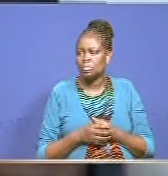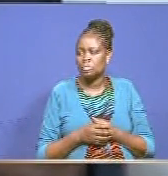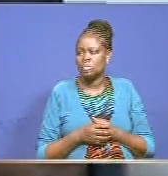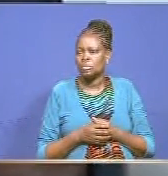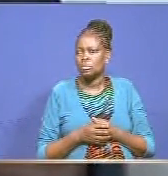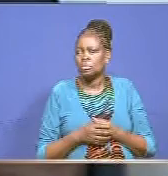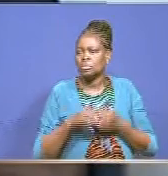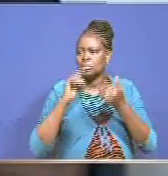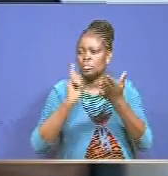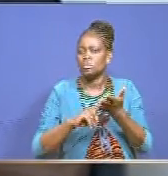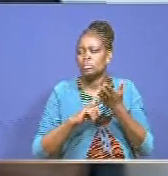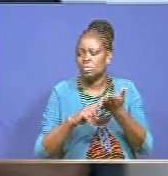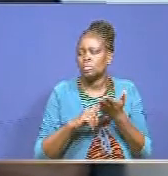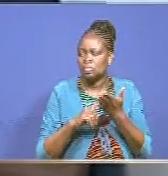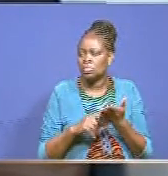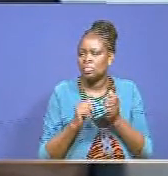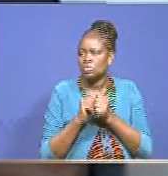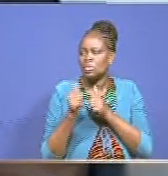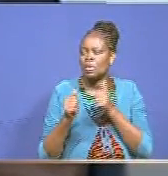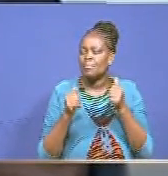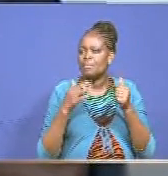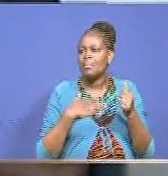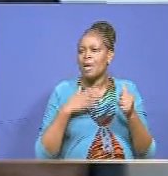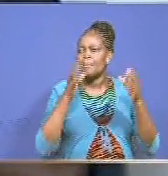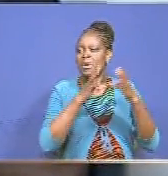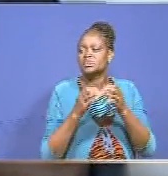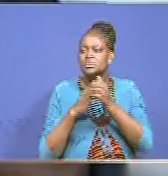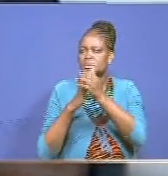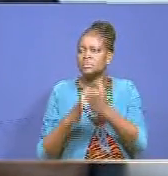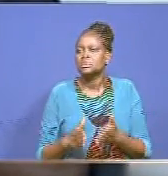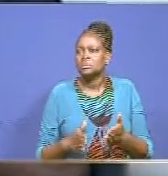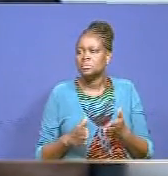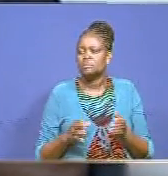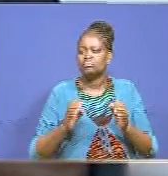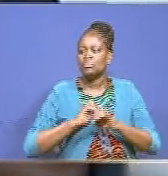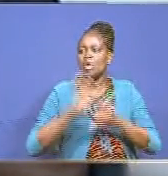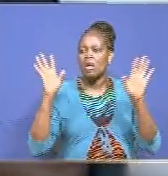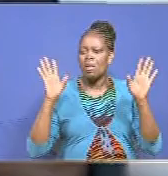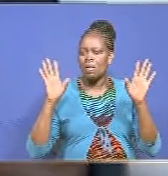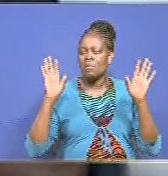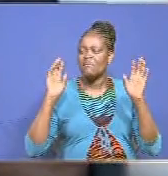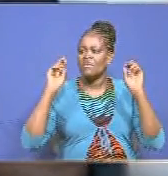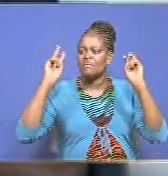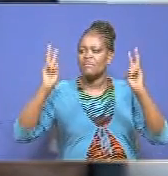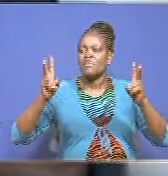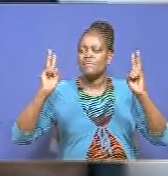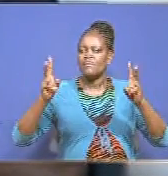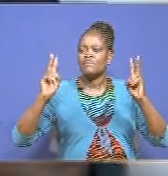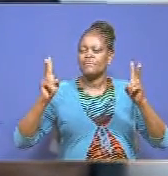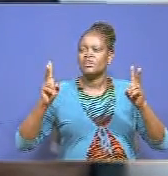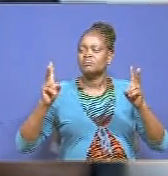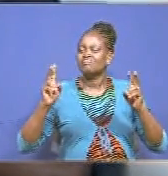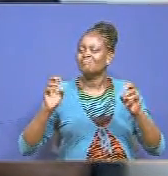the negotiation table. Uh-huh. My party leader, Honorable Musalia Mudavadi, is very clear on this and very, very, very